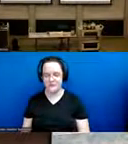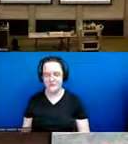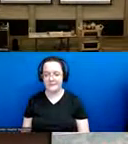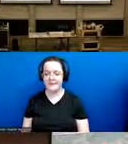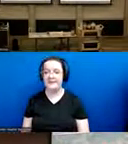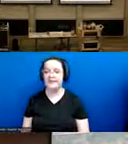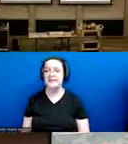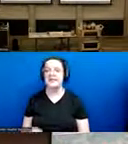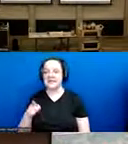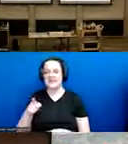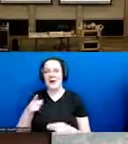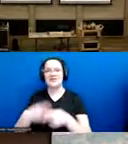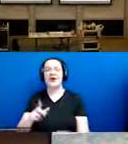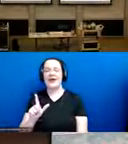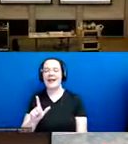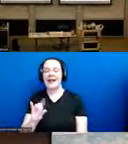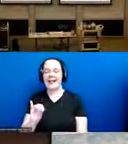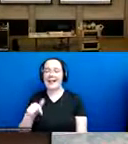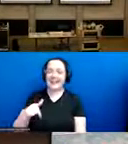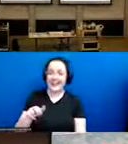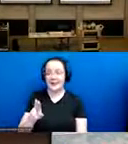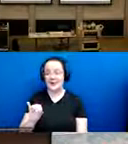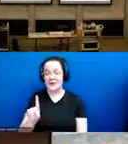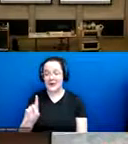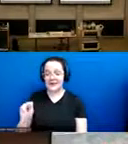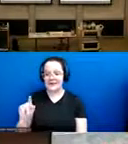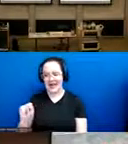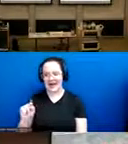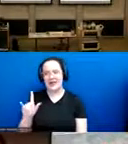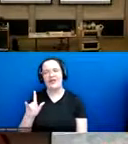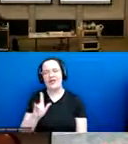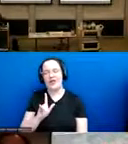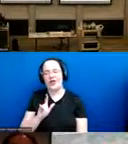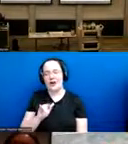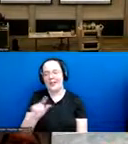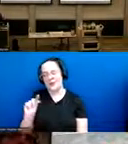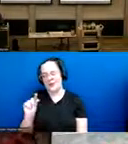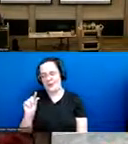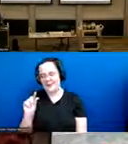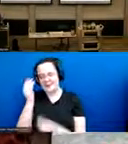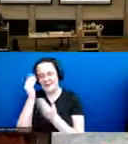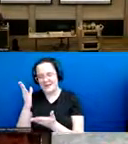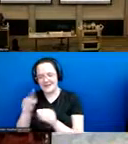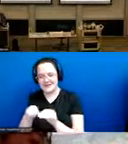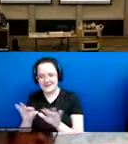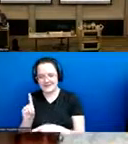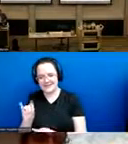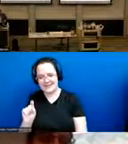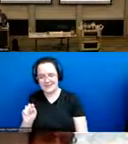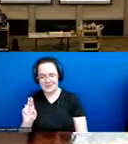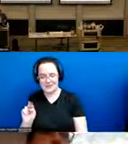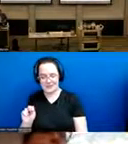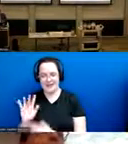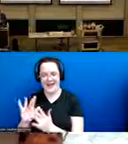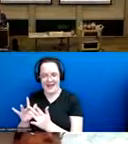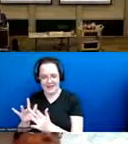It's called LiquidNet, the Long Island Quantum Information Distribution Network. Catchy name, one of my colleagues made it. And it's a collaboration between